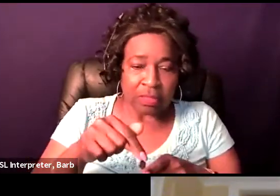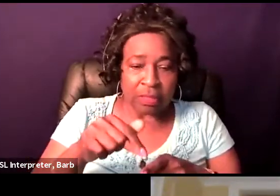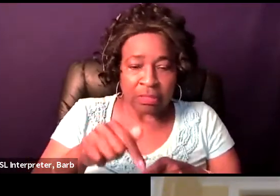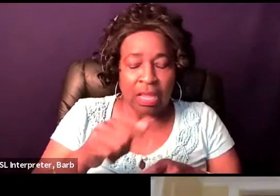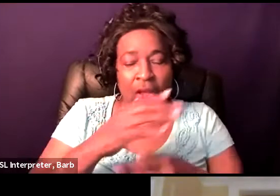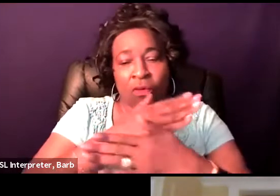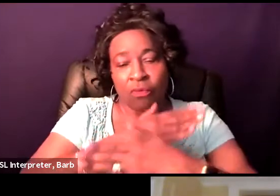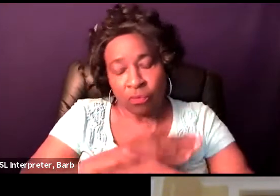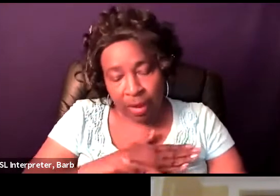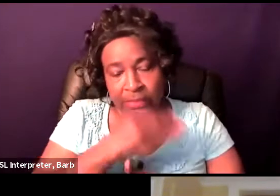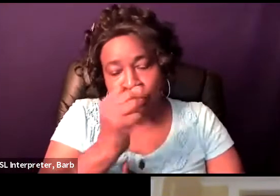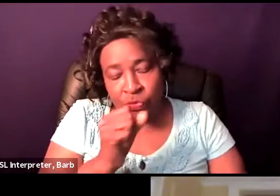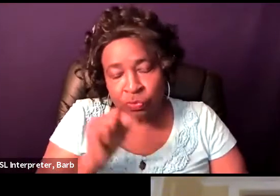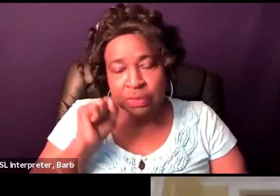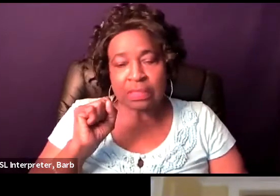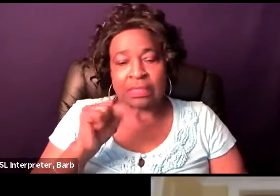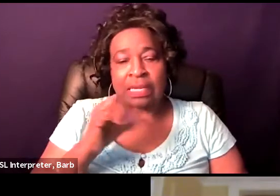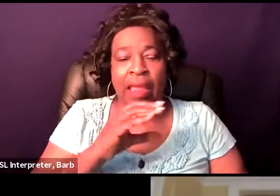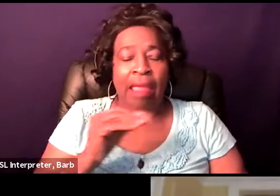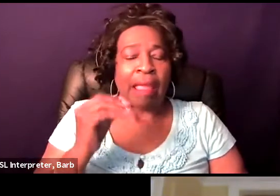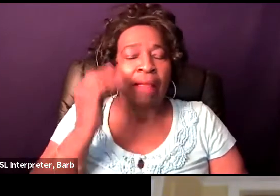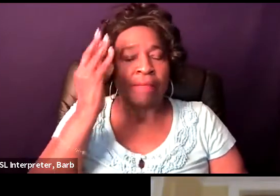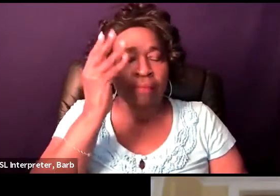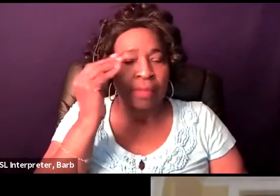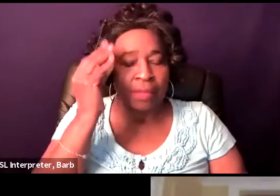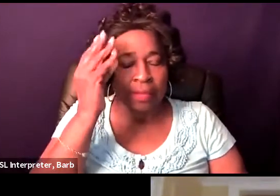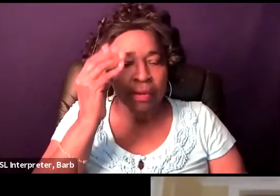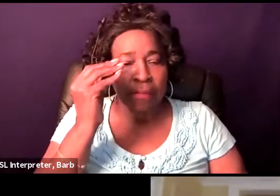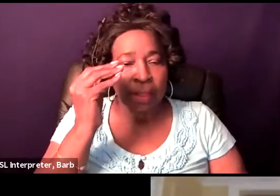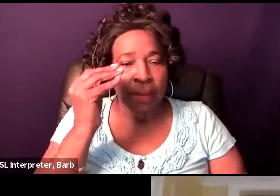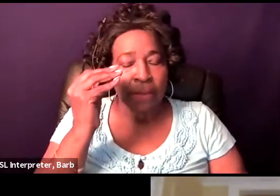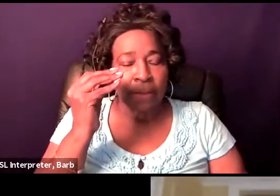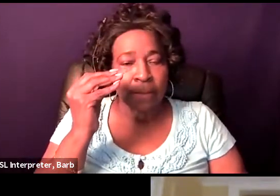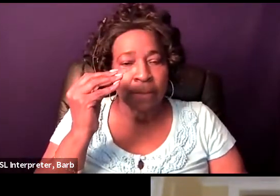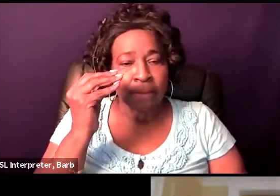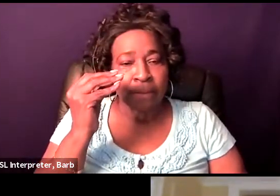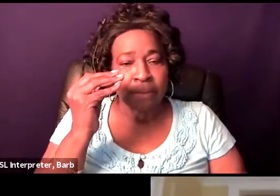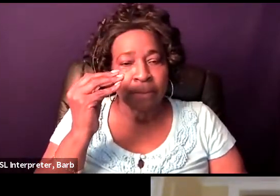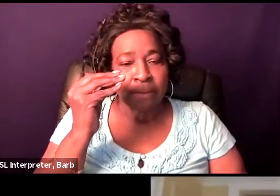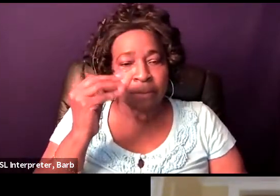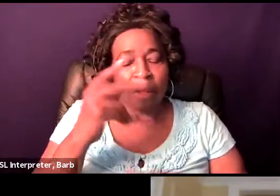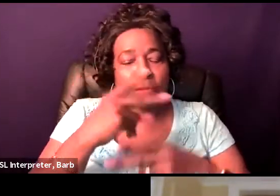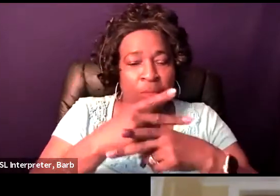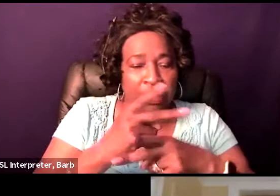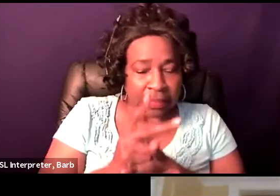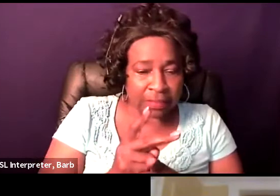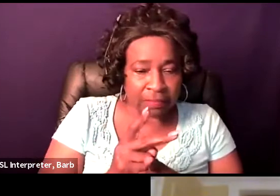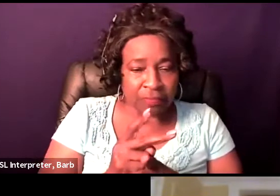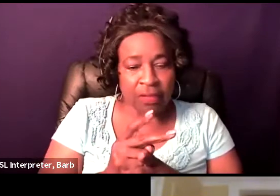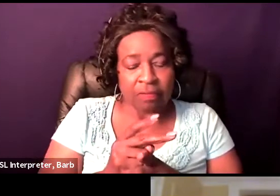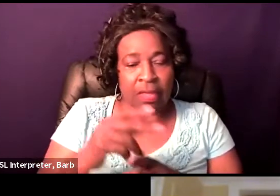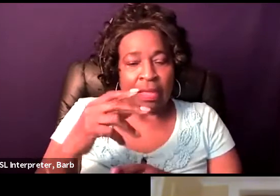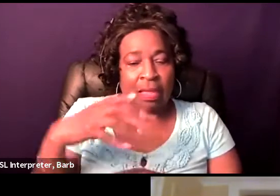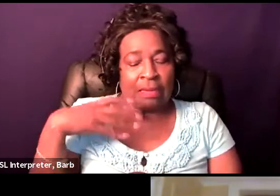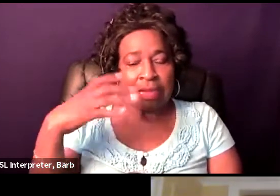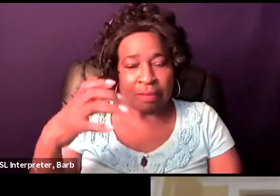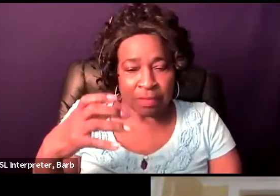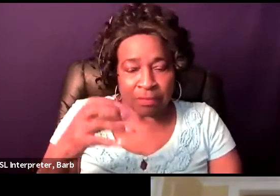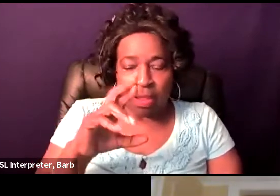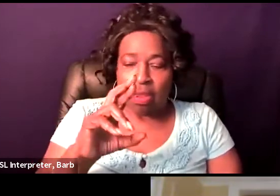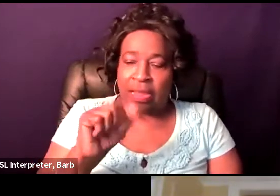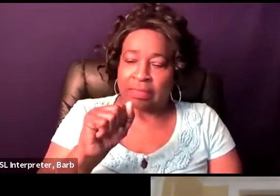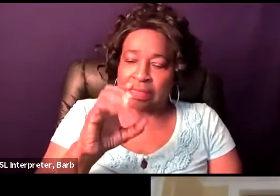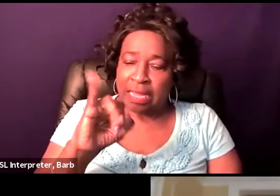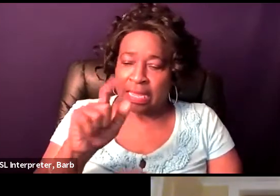is resistance. And thinking about, the productivity of capitalism and racial capitalism